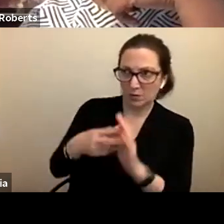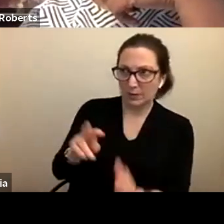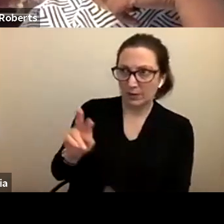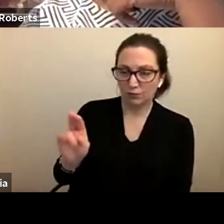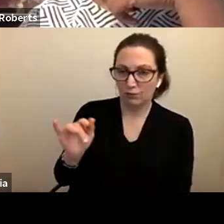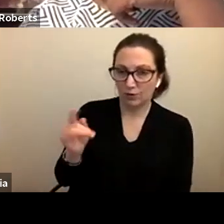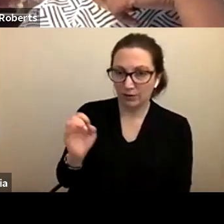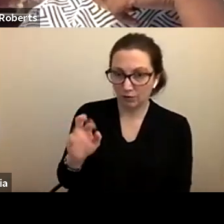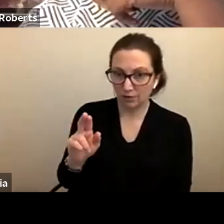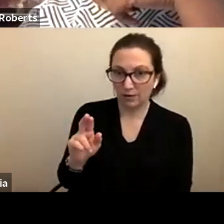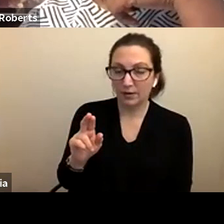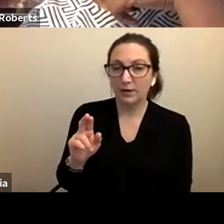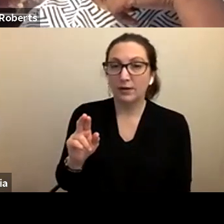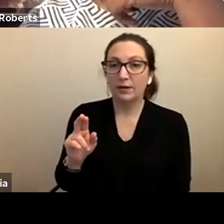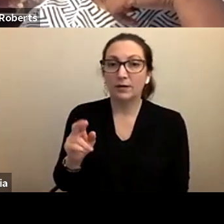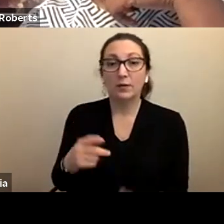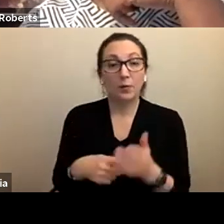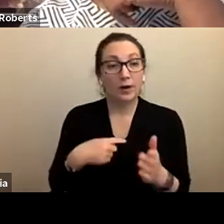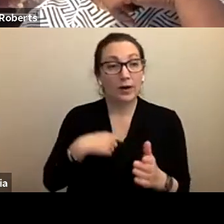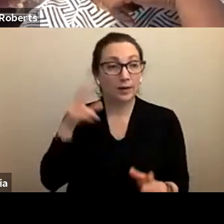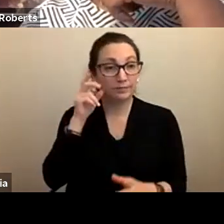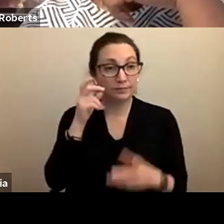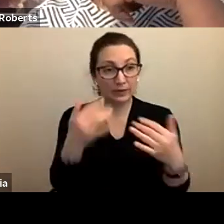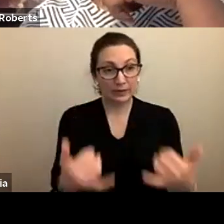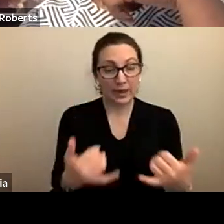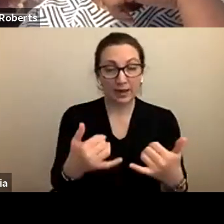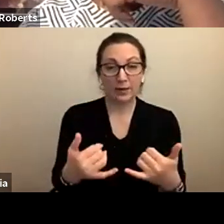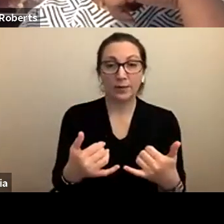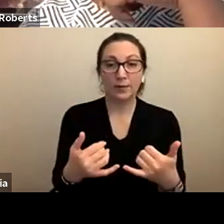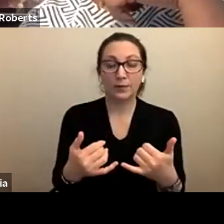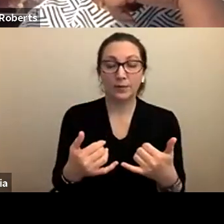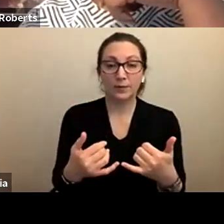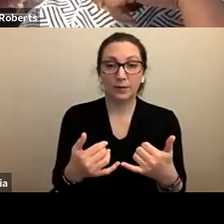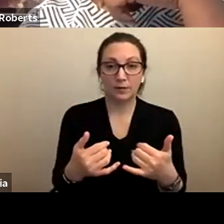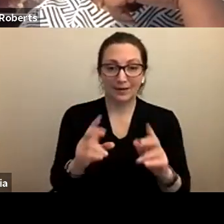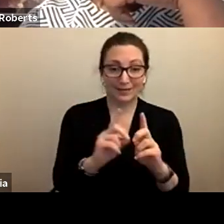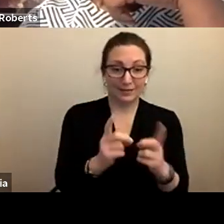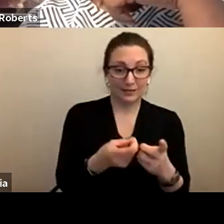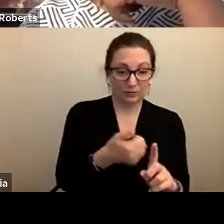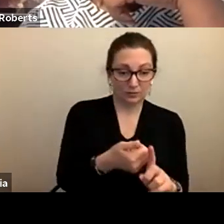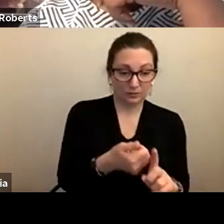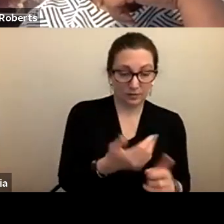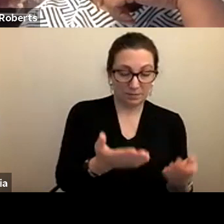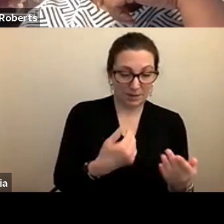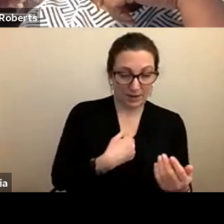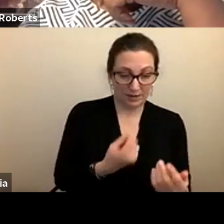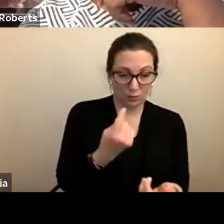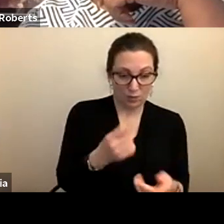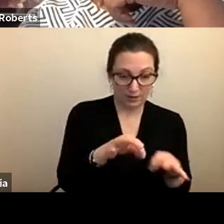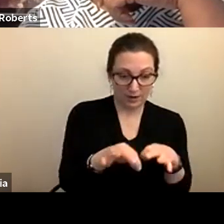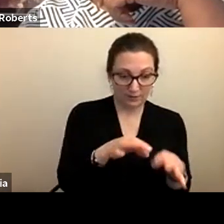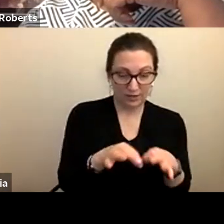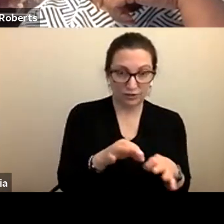Because if what I'm hearing is that the district may have one definition that is speaking